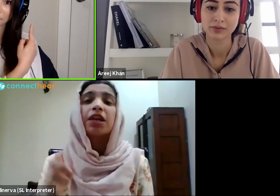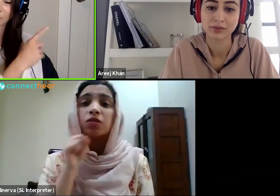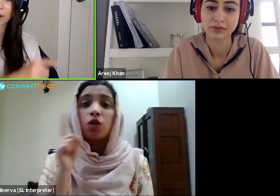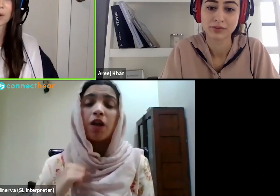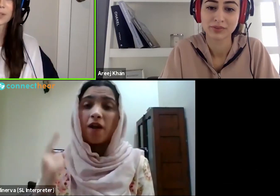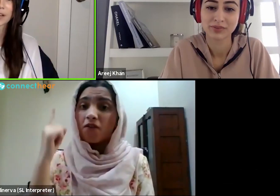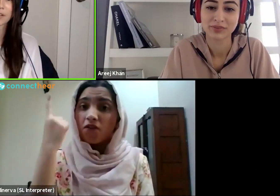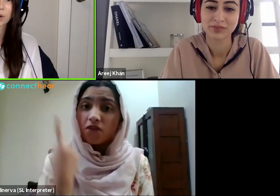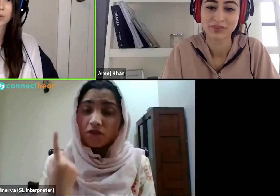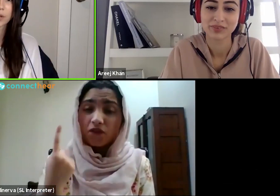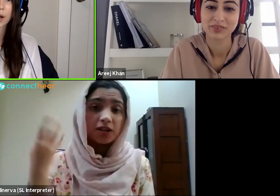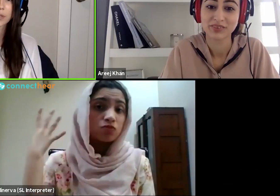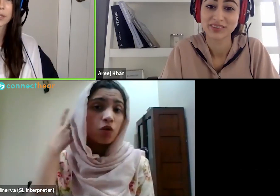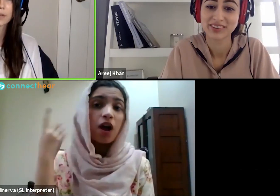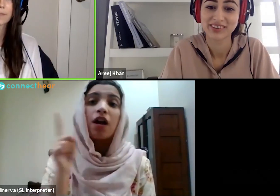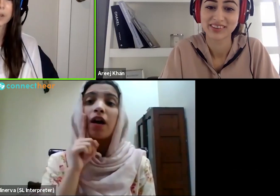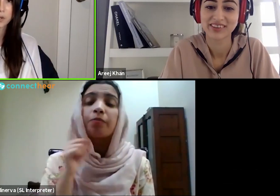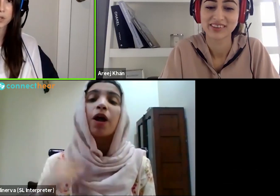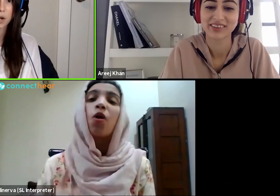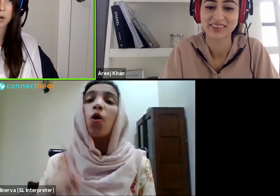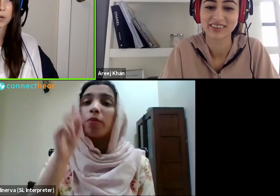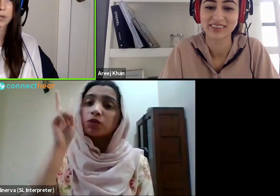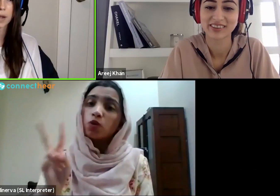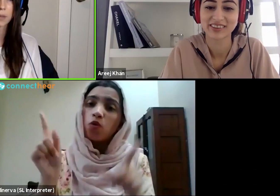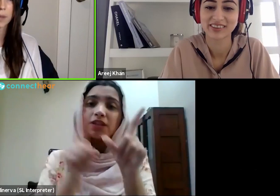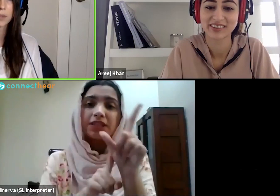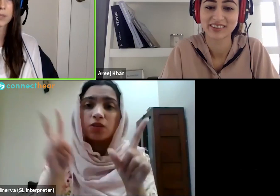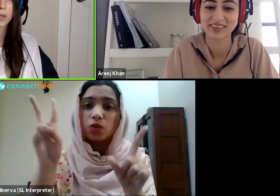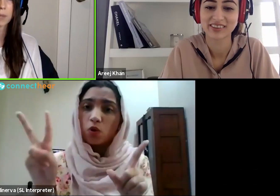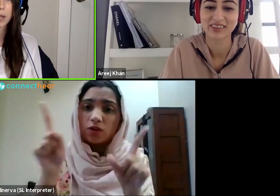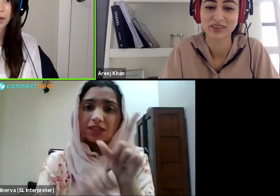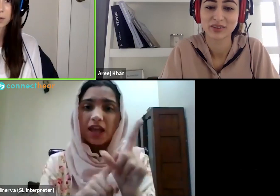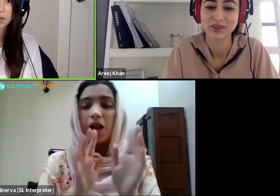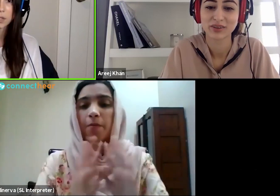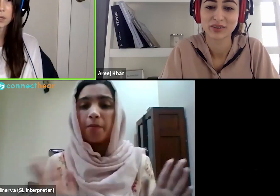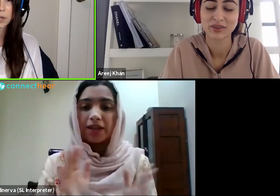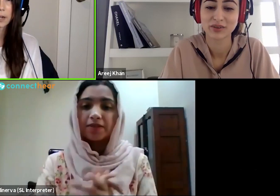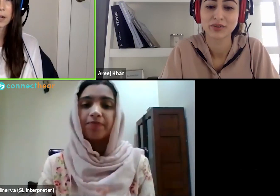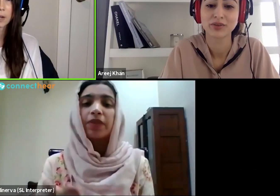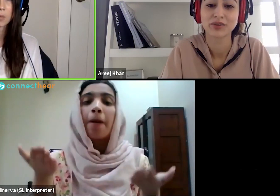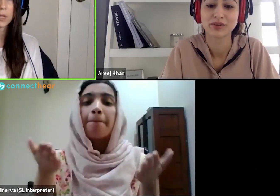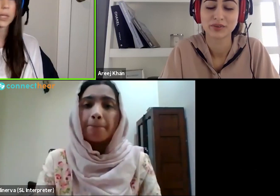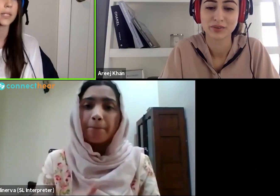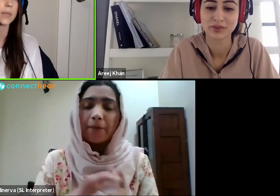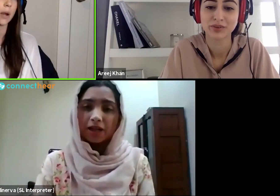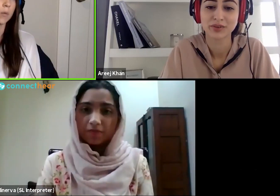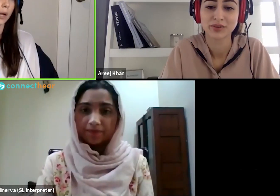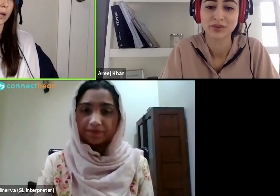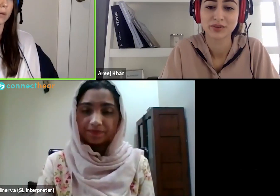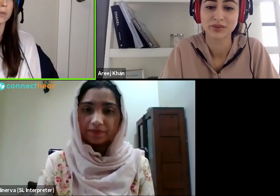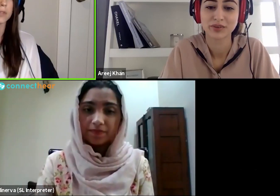second cochlear implant when I was 10 years old. So I was the first child in Alabama to become bilateral. And we